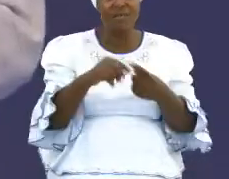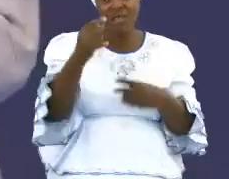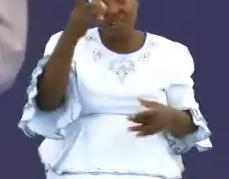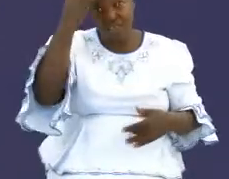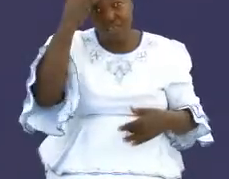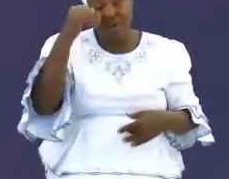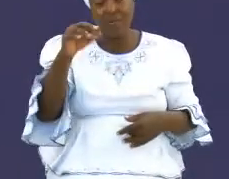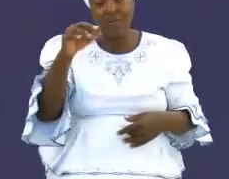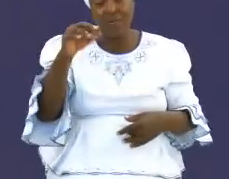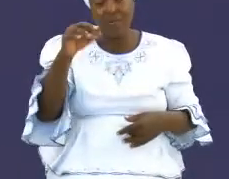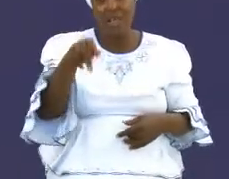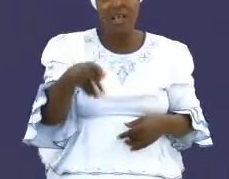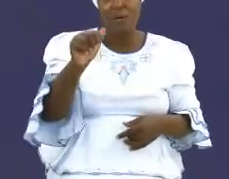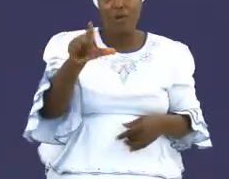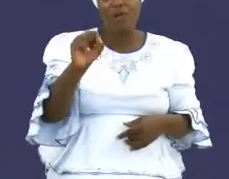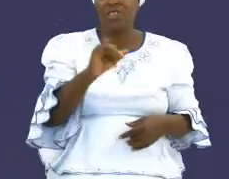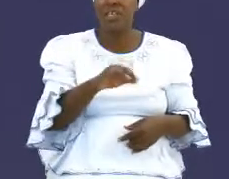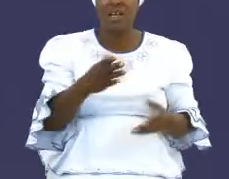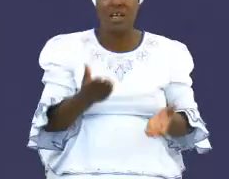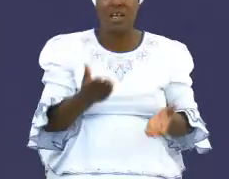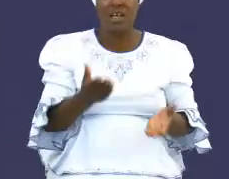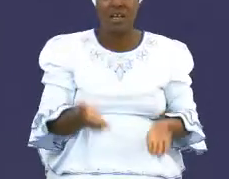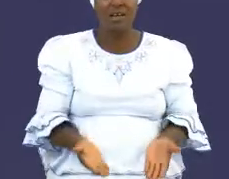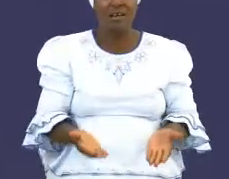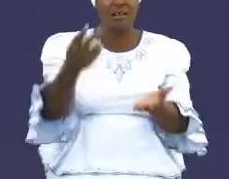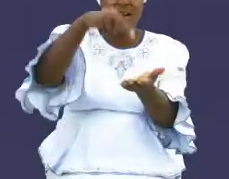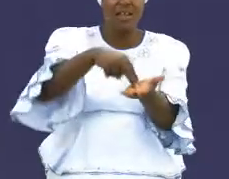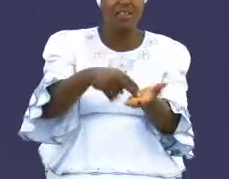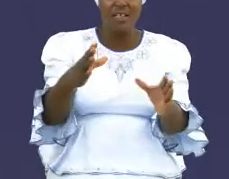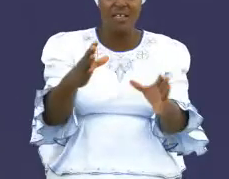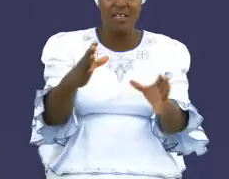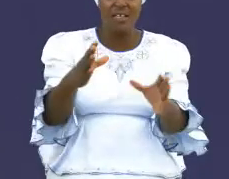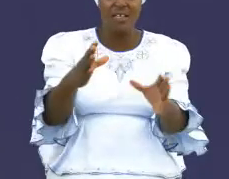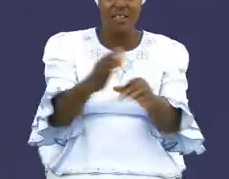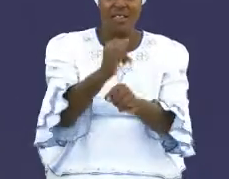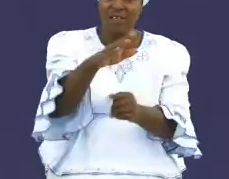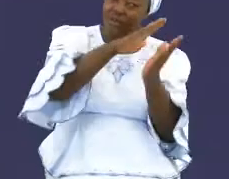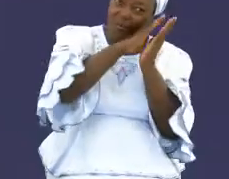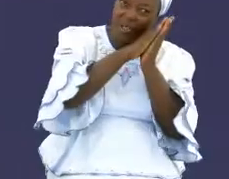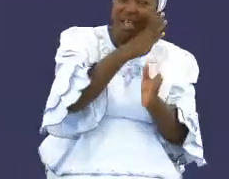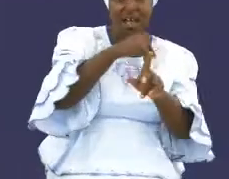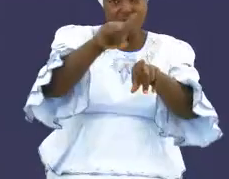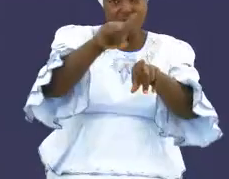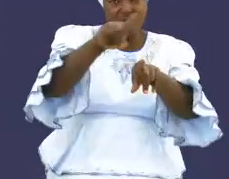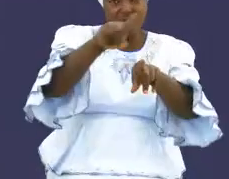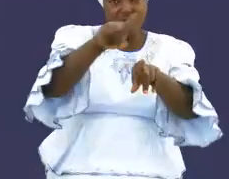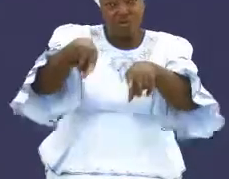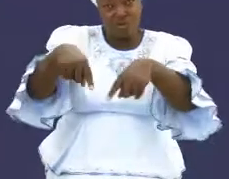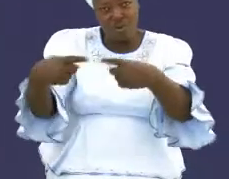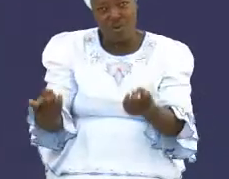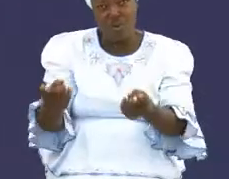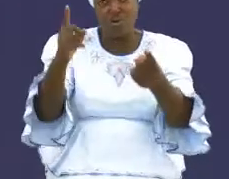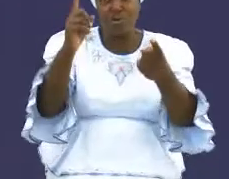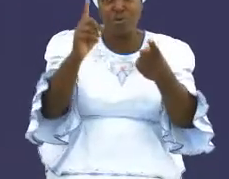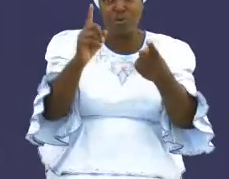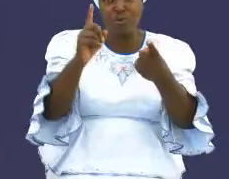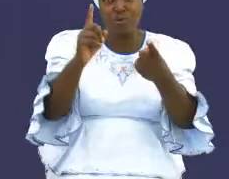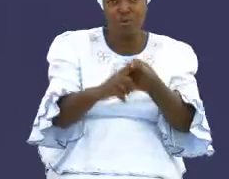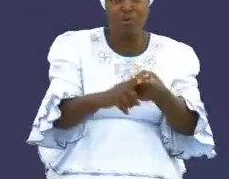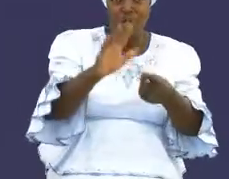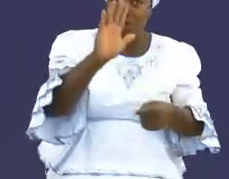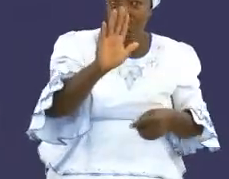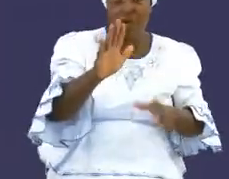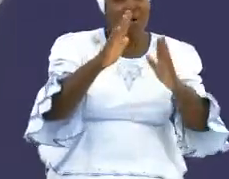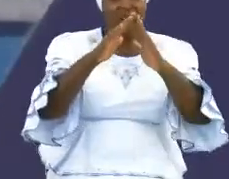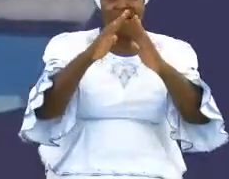palsy, Arise, take up thy bed, and go unto thine